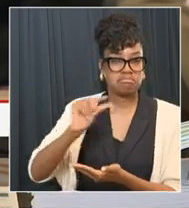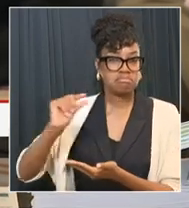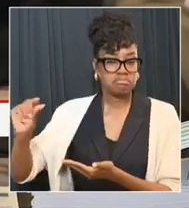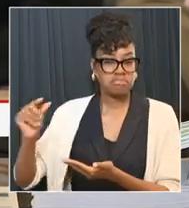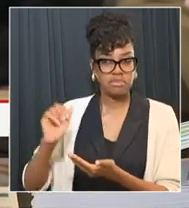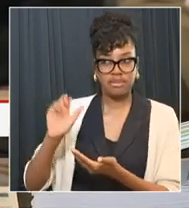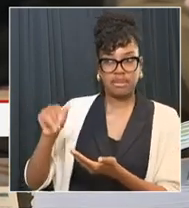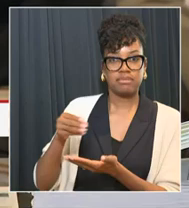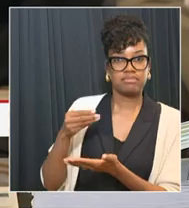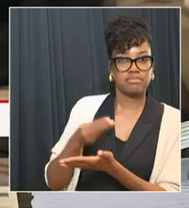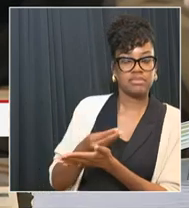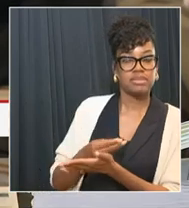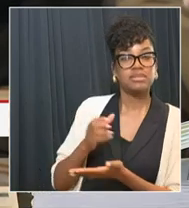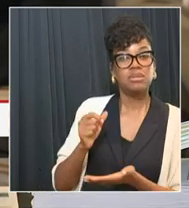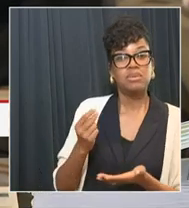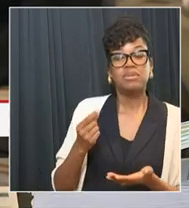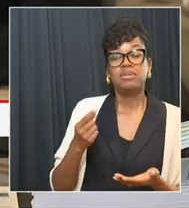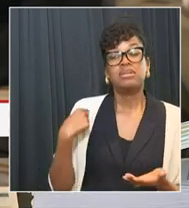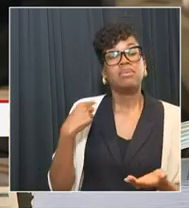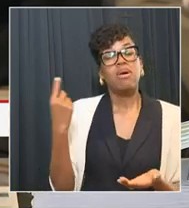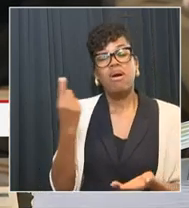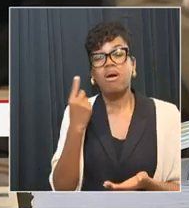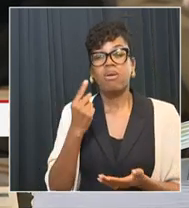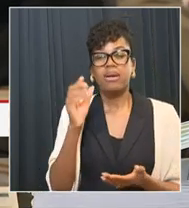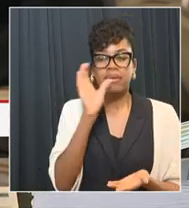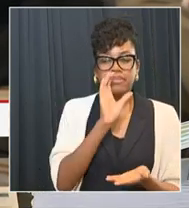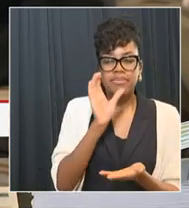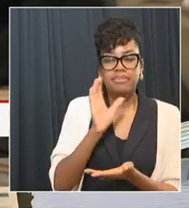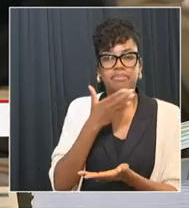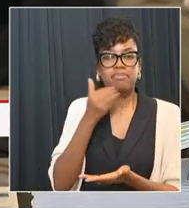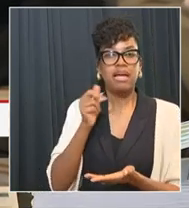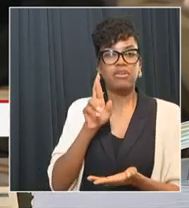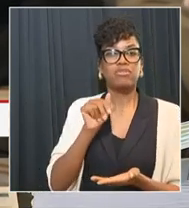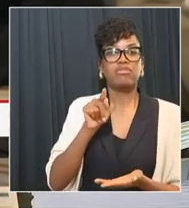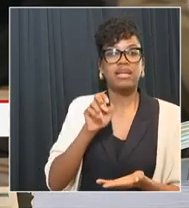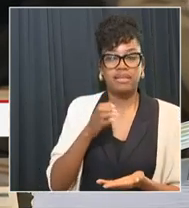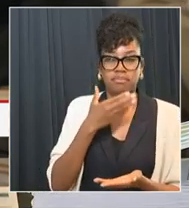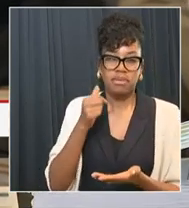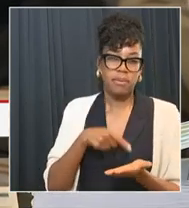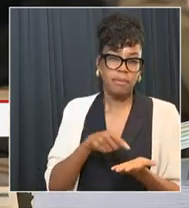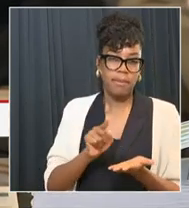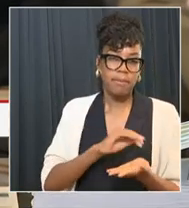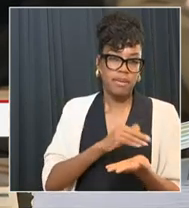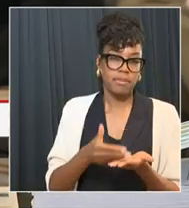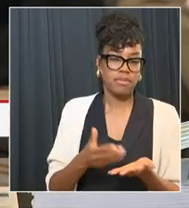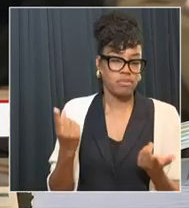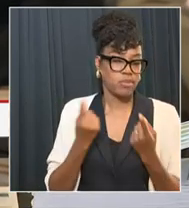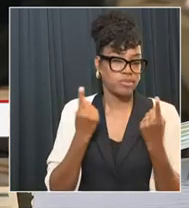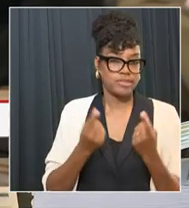they're always looking for ways to get us better rates and better payments.